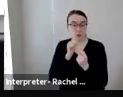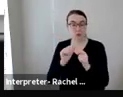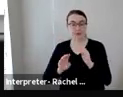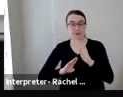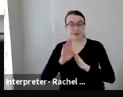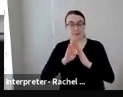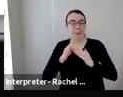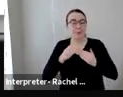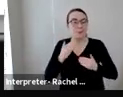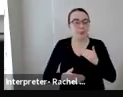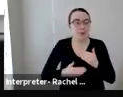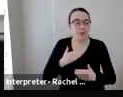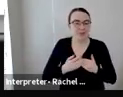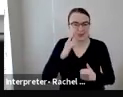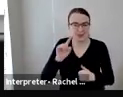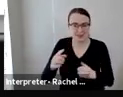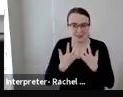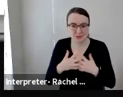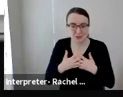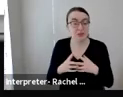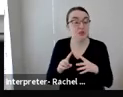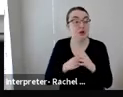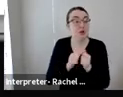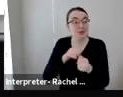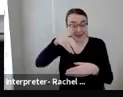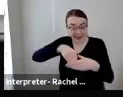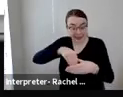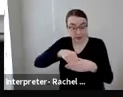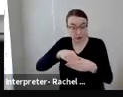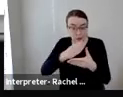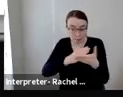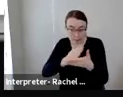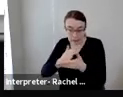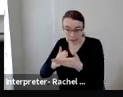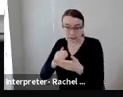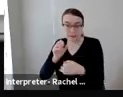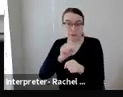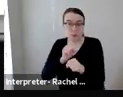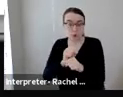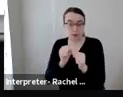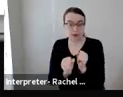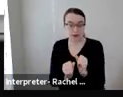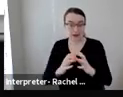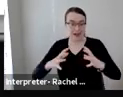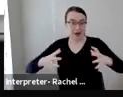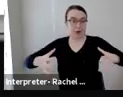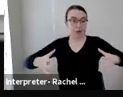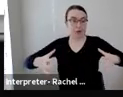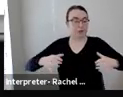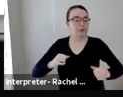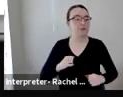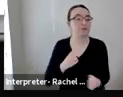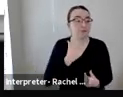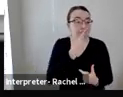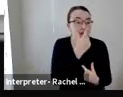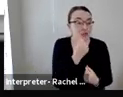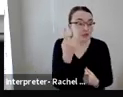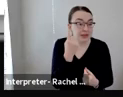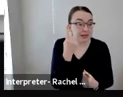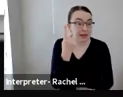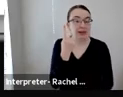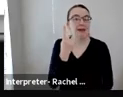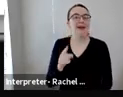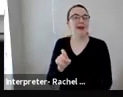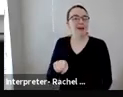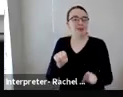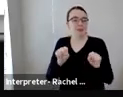process and how it works. So we started with internal components and worked our way out. One of the interesting things is that it had to be able